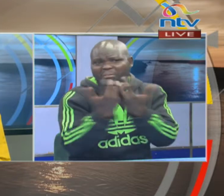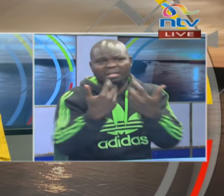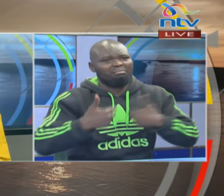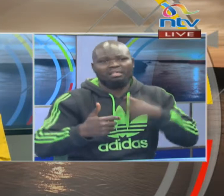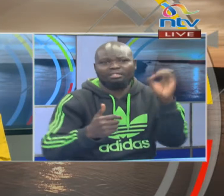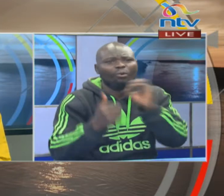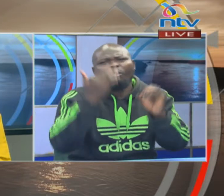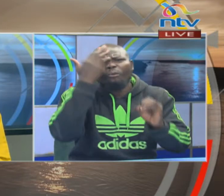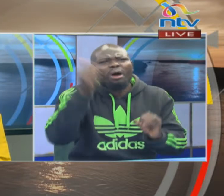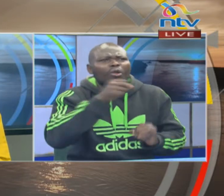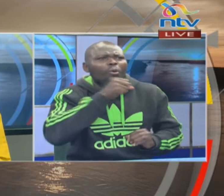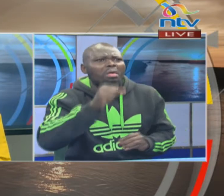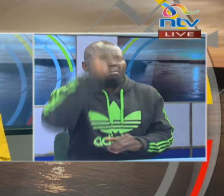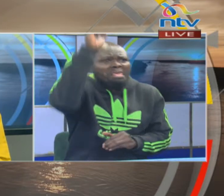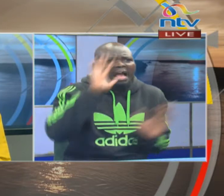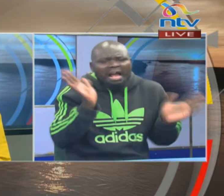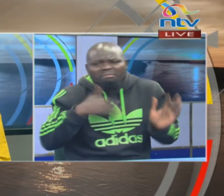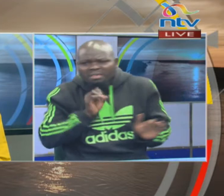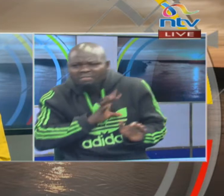God because